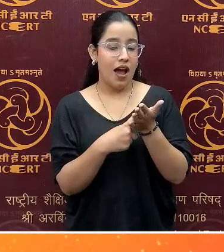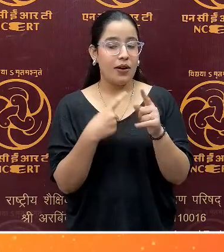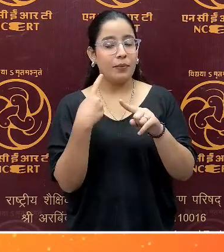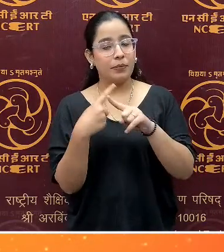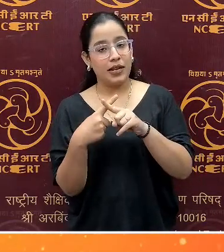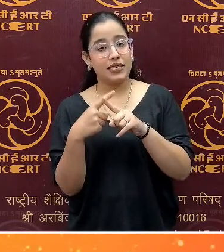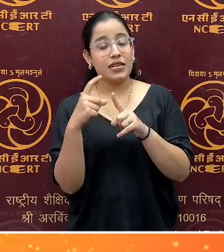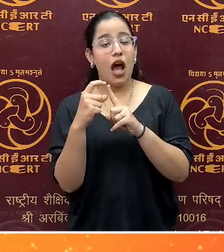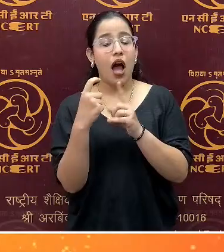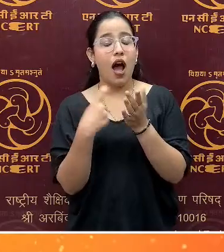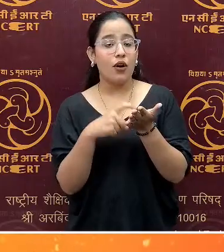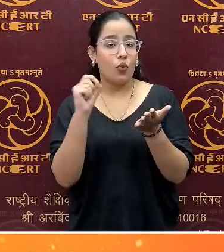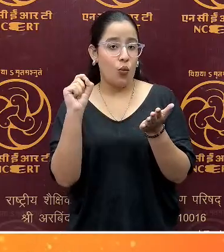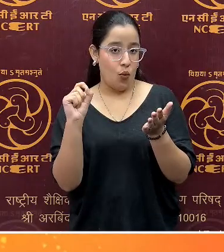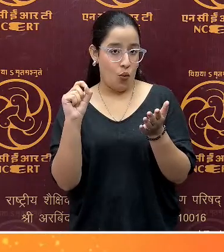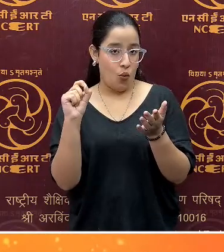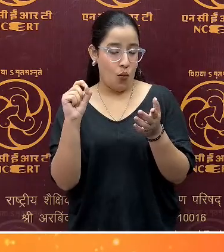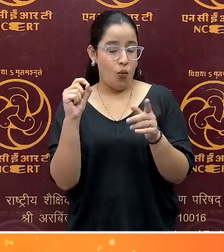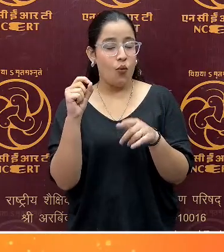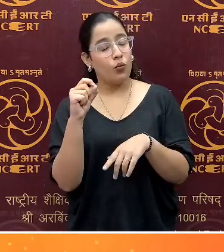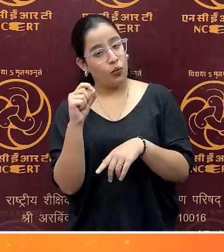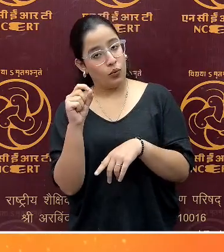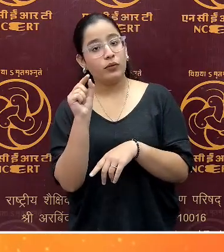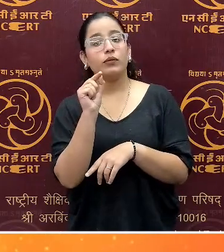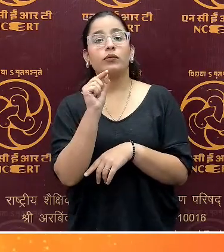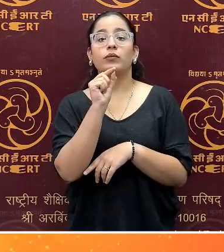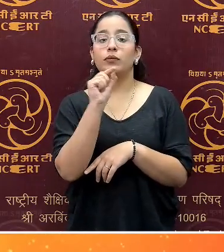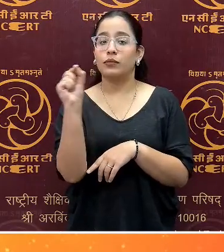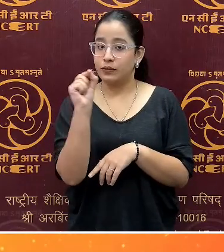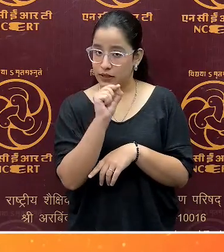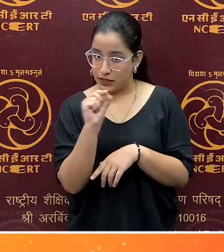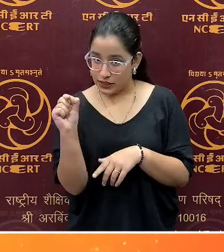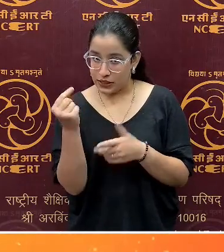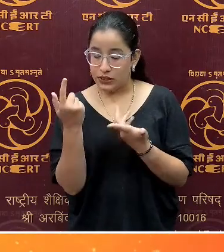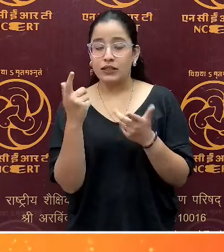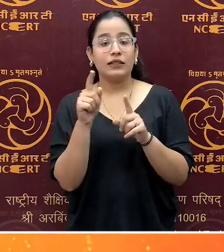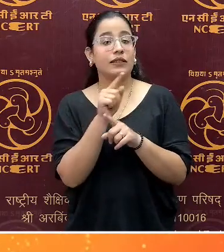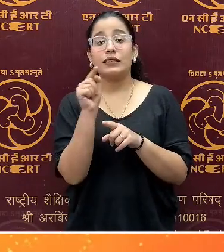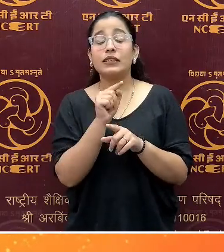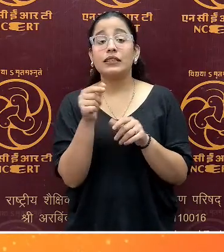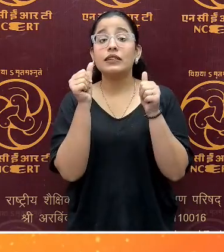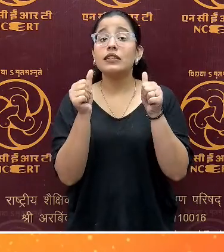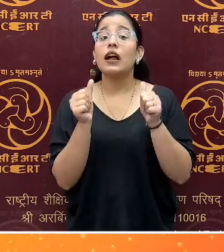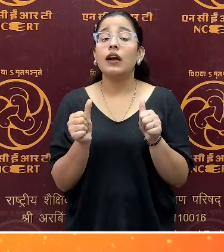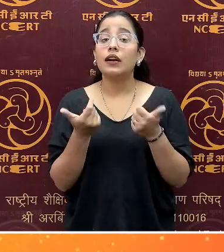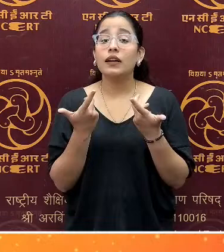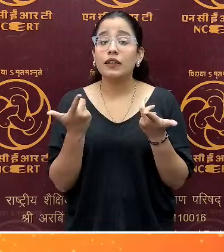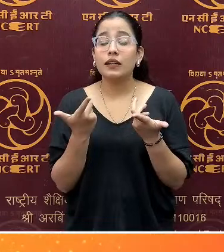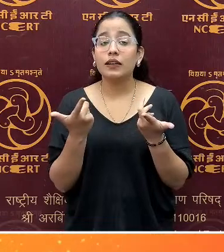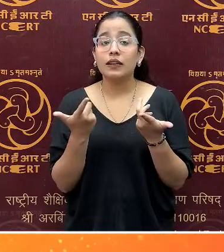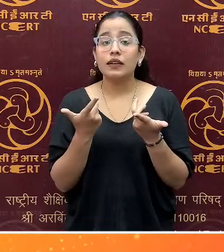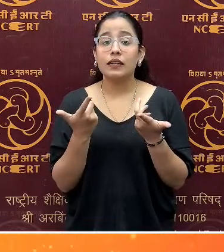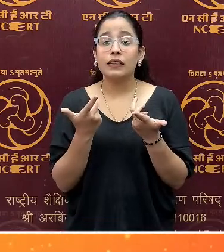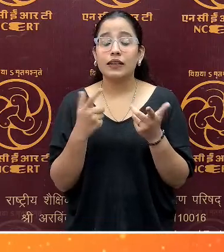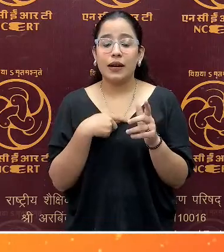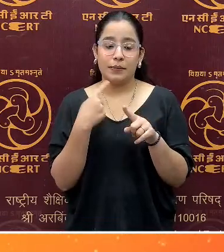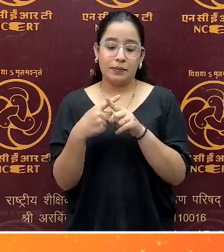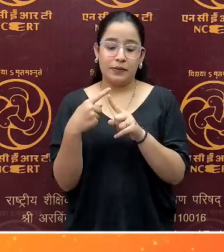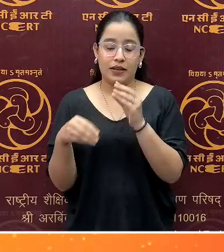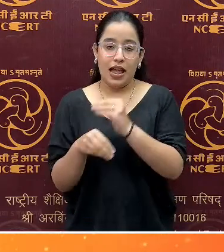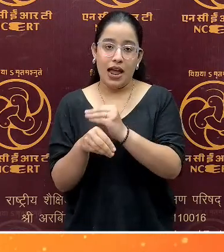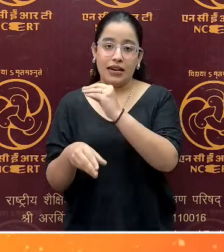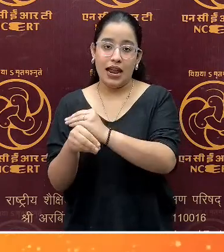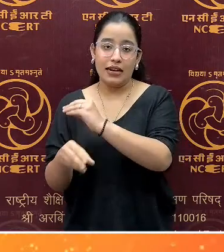RO. OP plus PR plus RO comes out to be just see the sum of it.